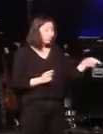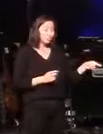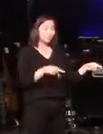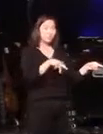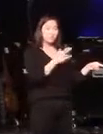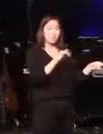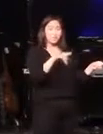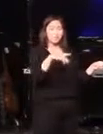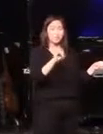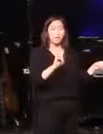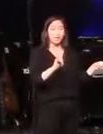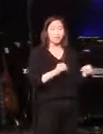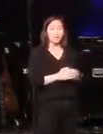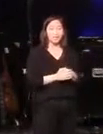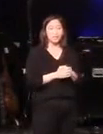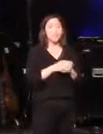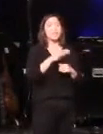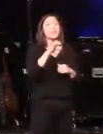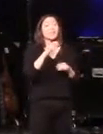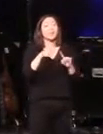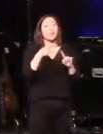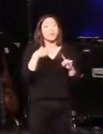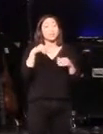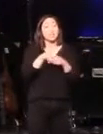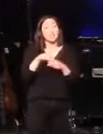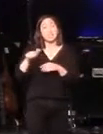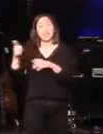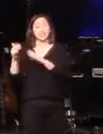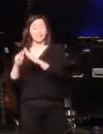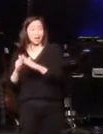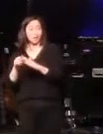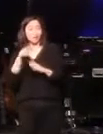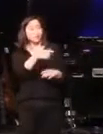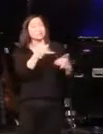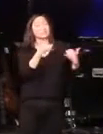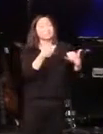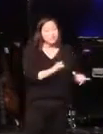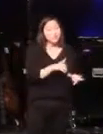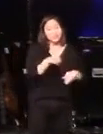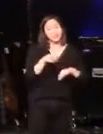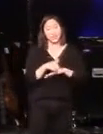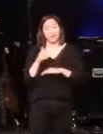in Thessalonica, you sent me help for my needs once and again.